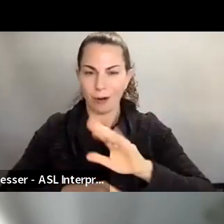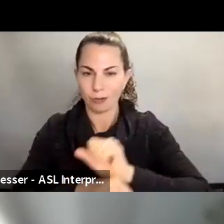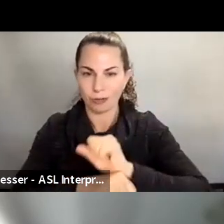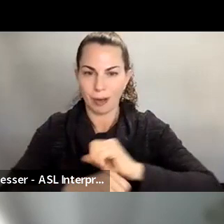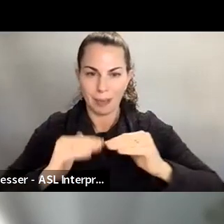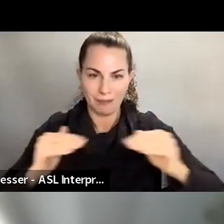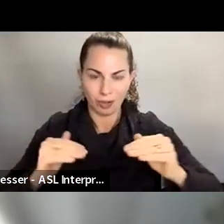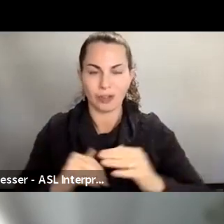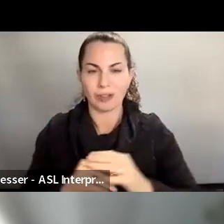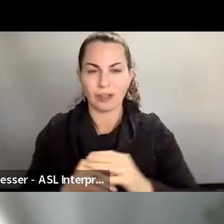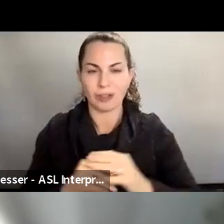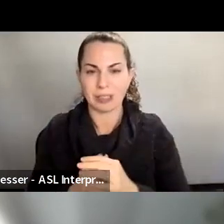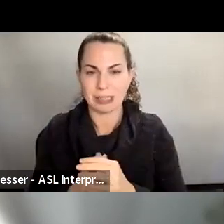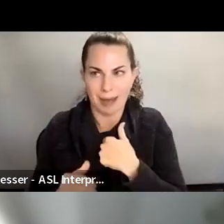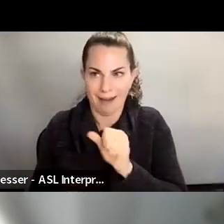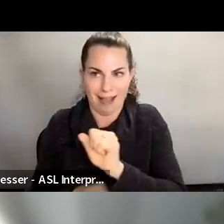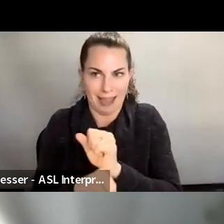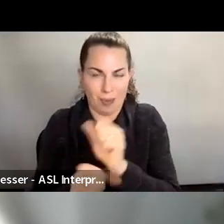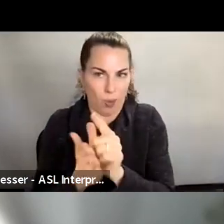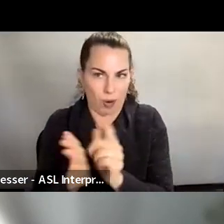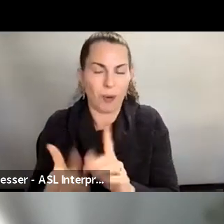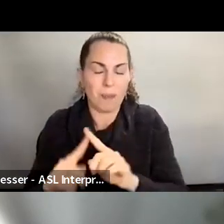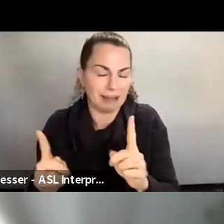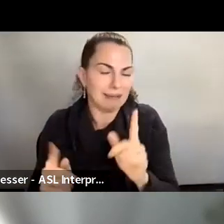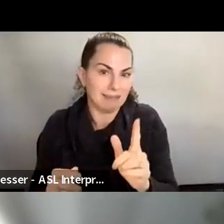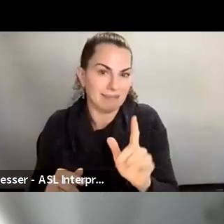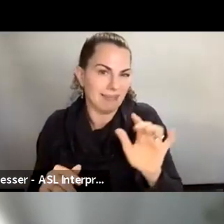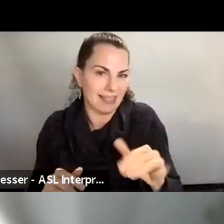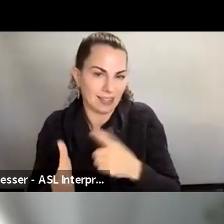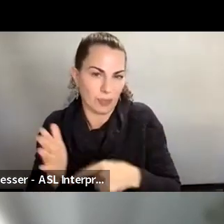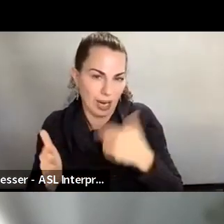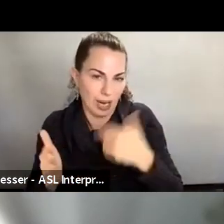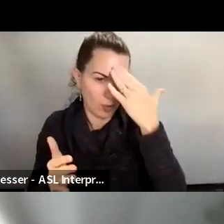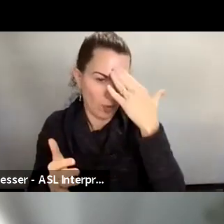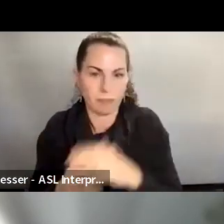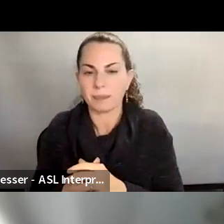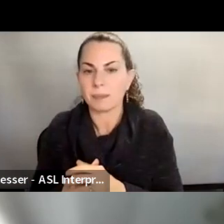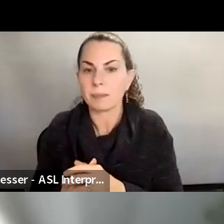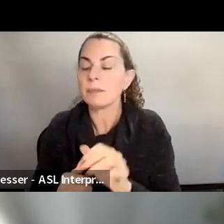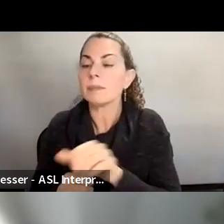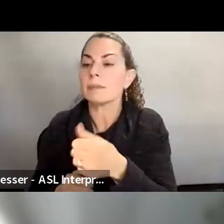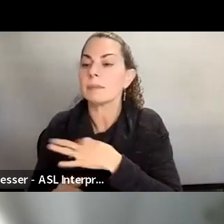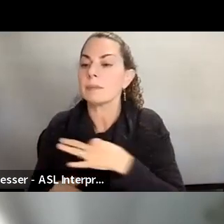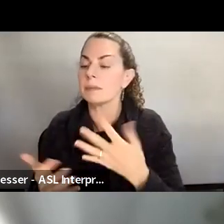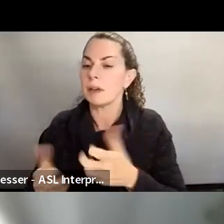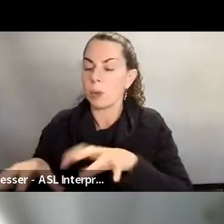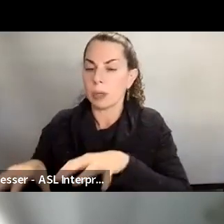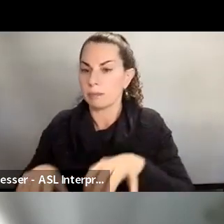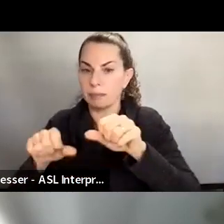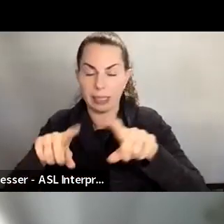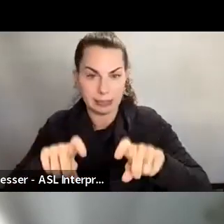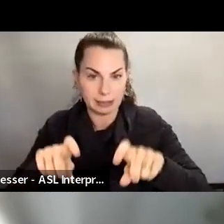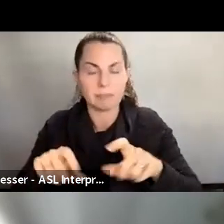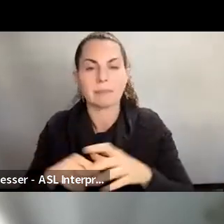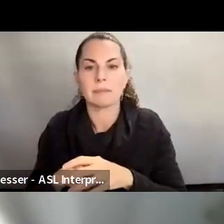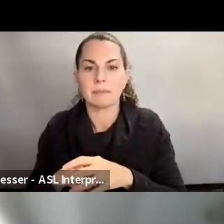here. So, any staff that wanted to take it were given a self-assessment. To Michael's point,